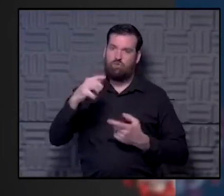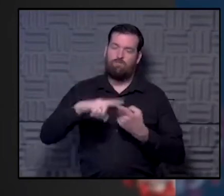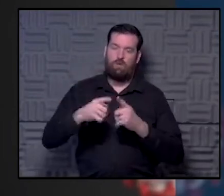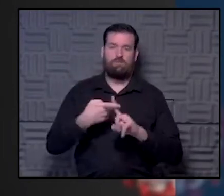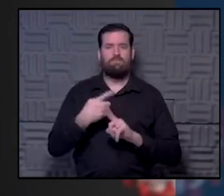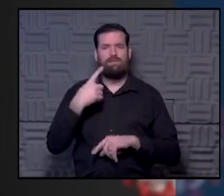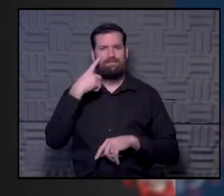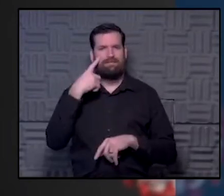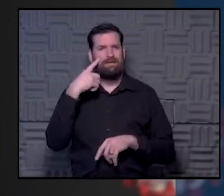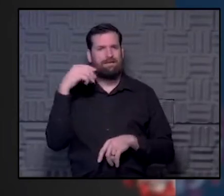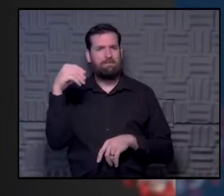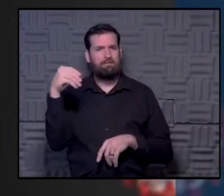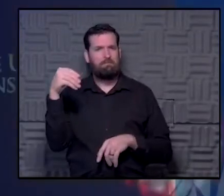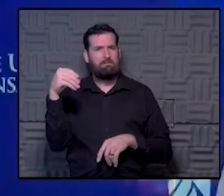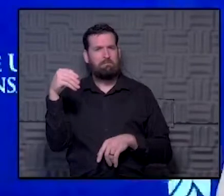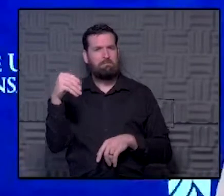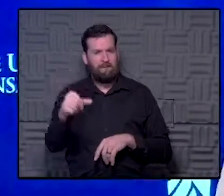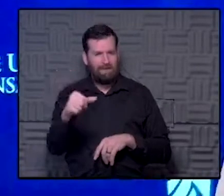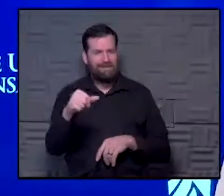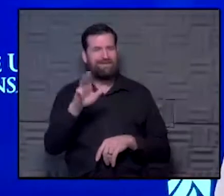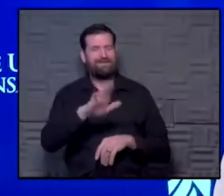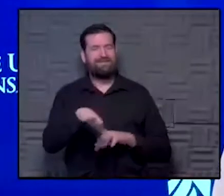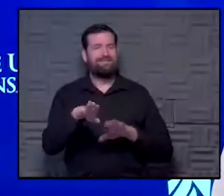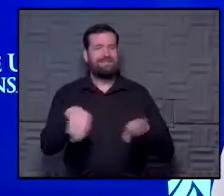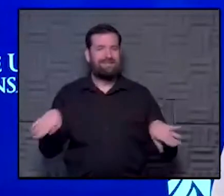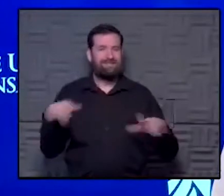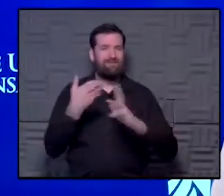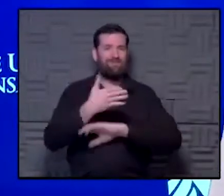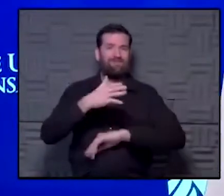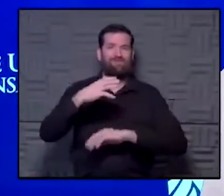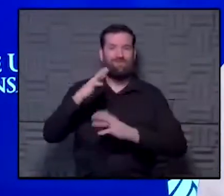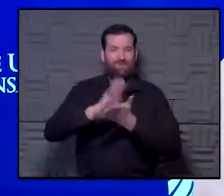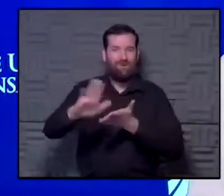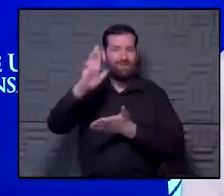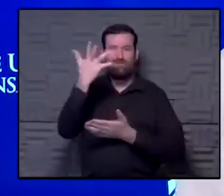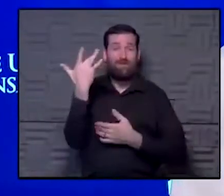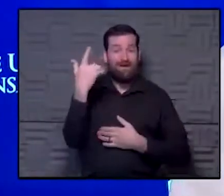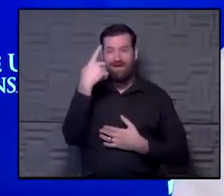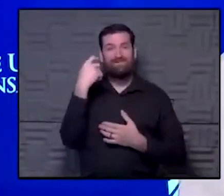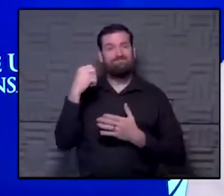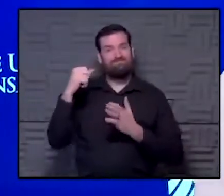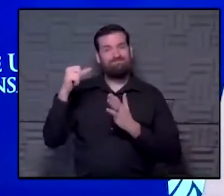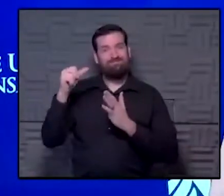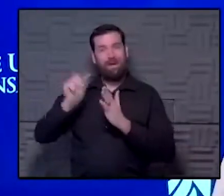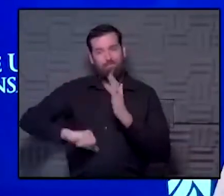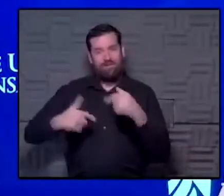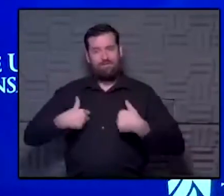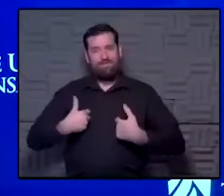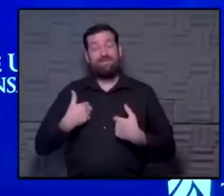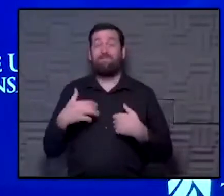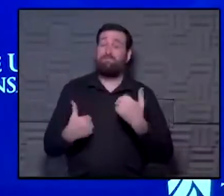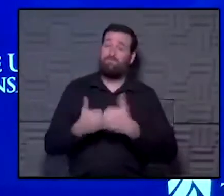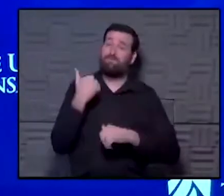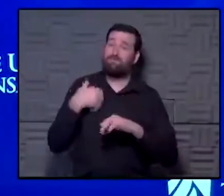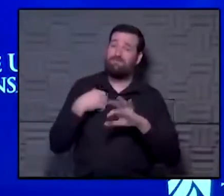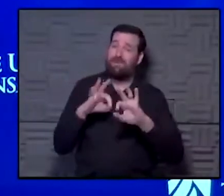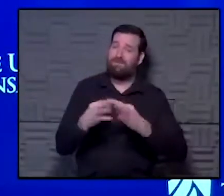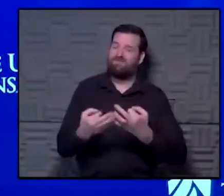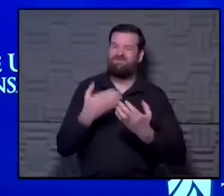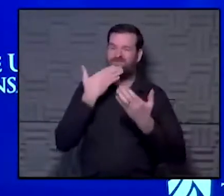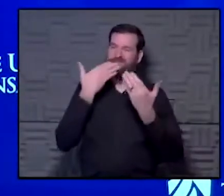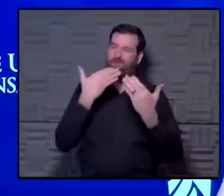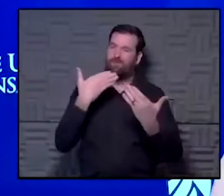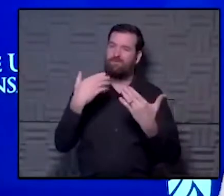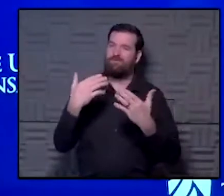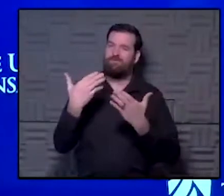pay a couple of his kids way through college, because he's operated on me a couple of times and most of my family. So that'll be a great